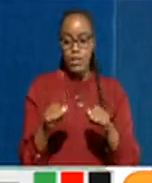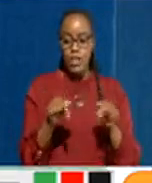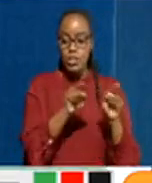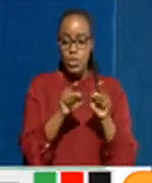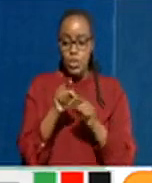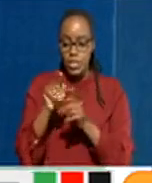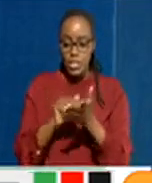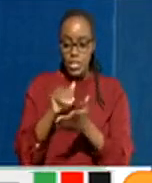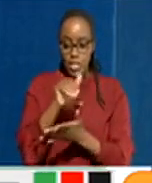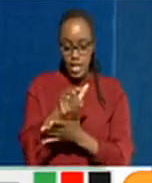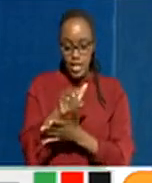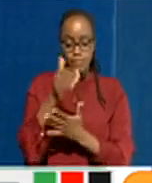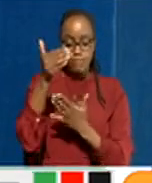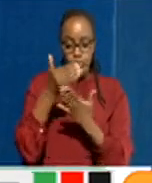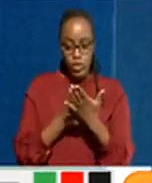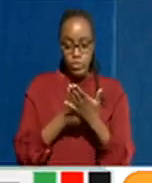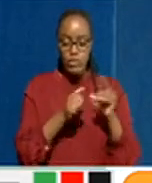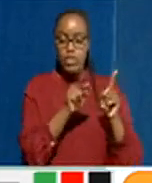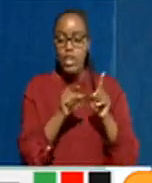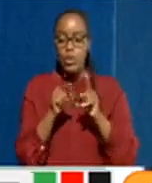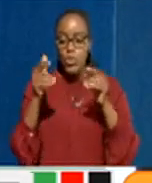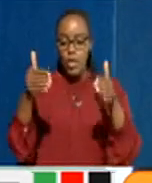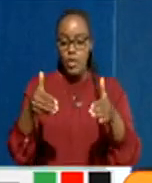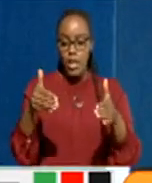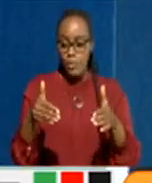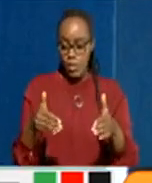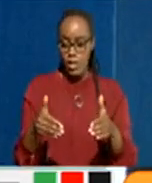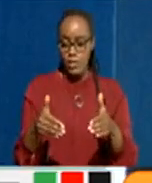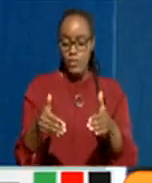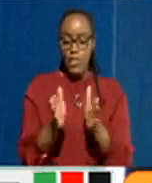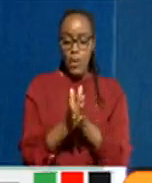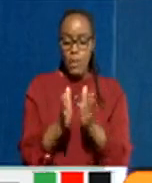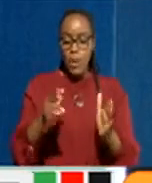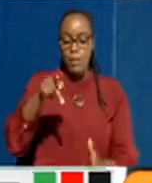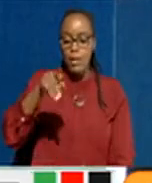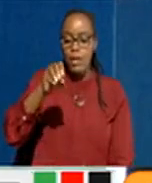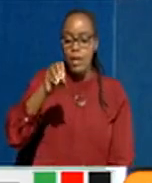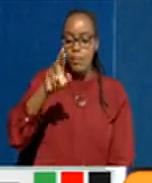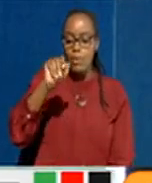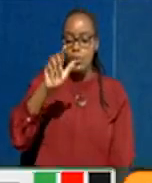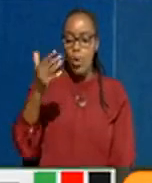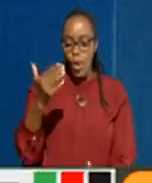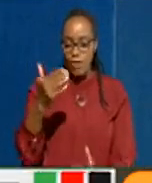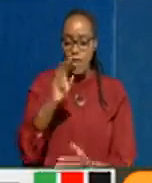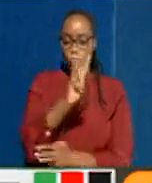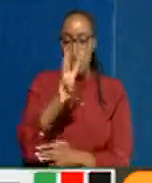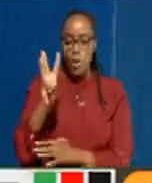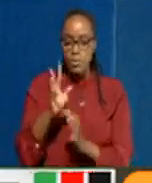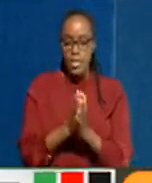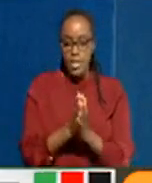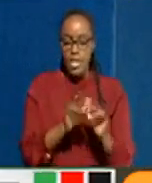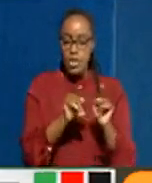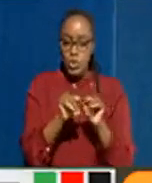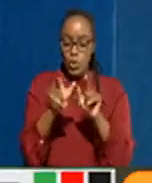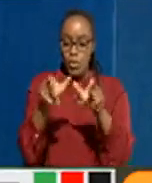And these transmitted forms are also available on our public portal on the website. And I believe the